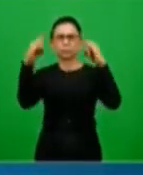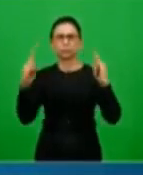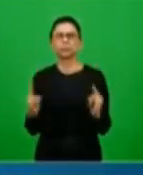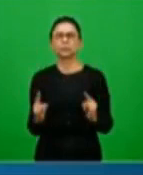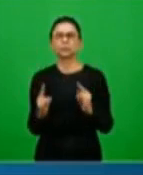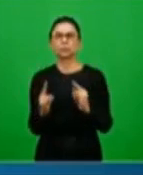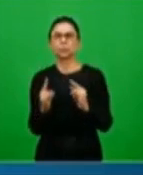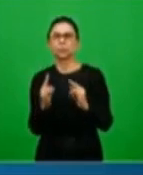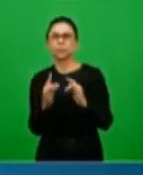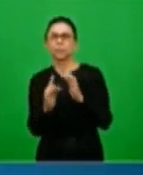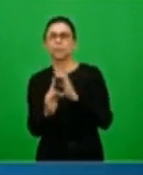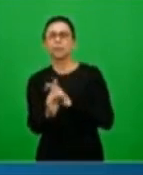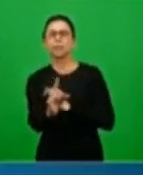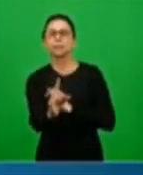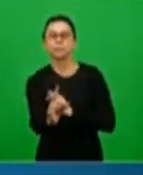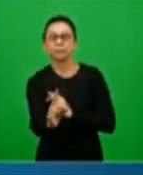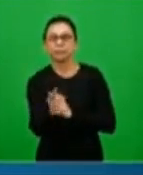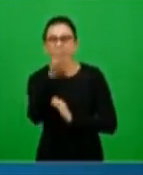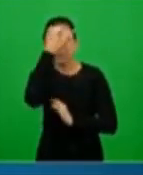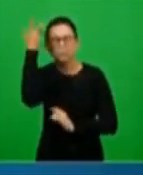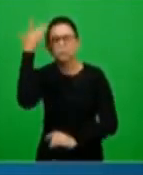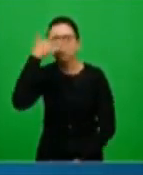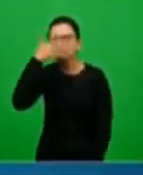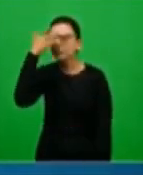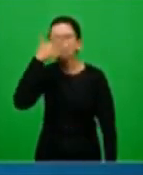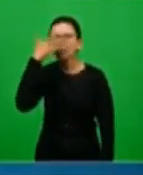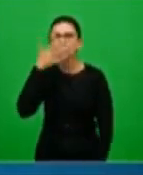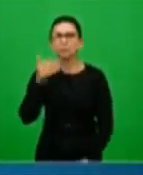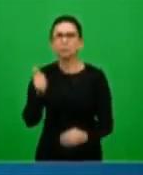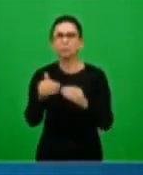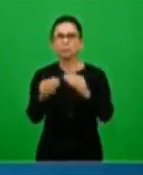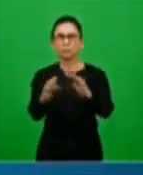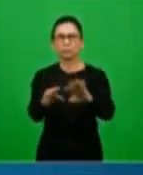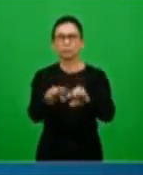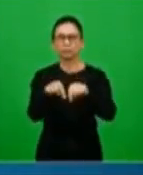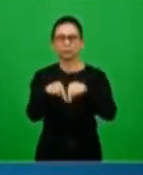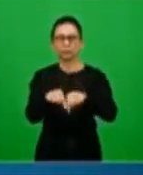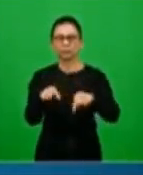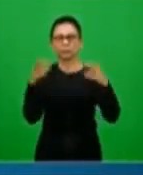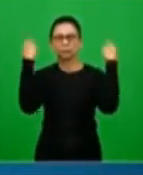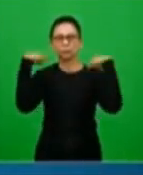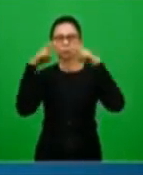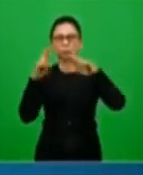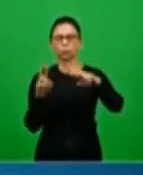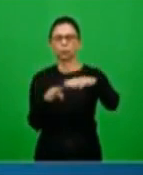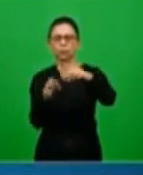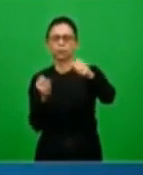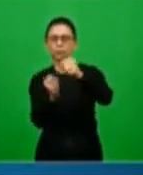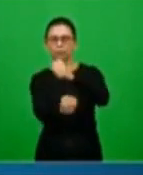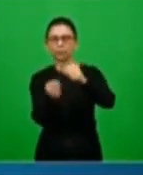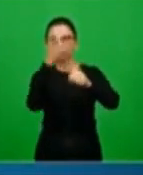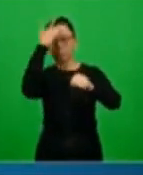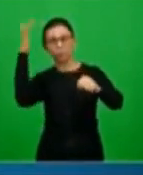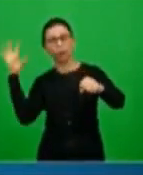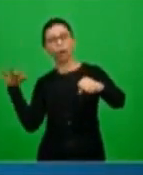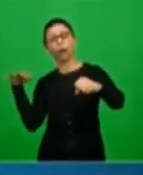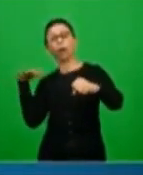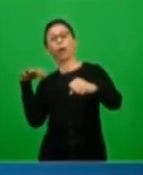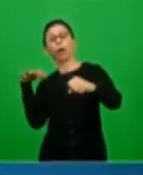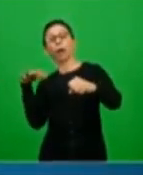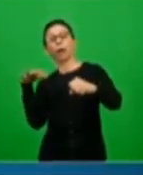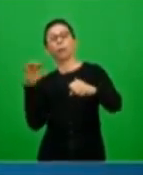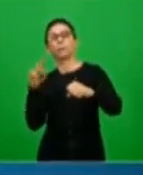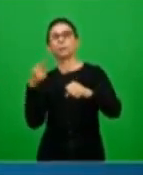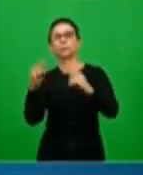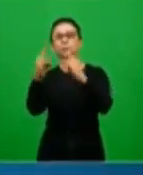him. Nobody was able to see him. Everybody saw him when he was here sacrificing the victim. But when he entered the